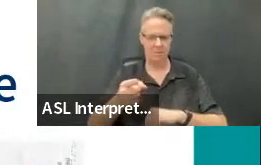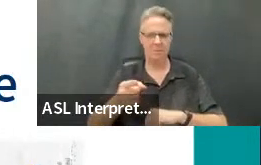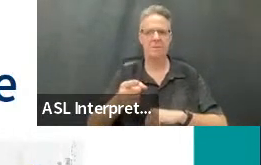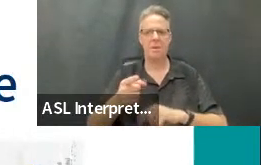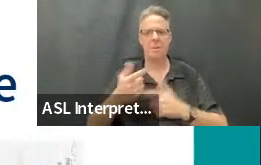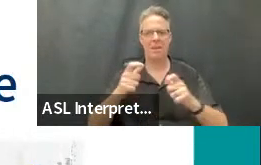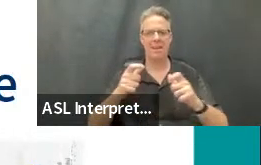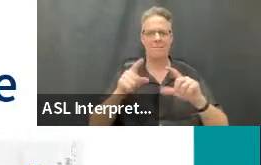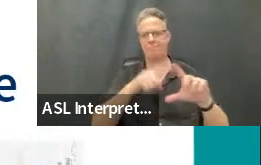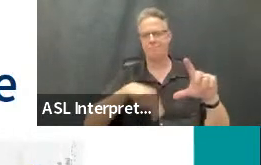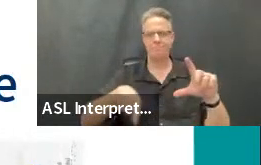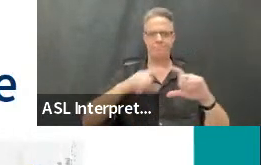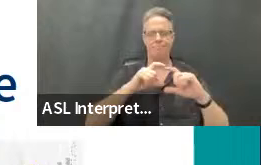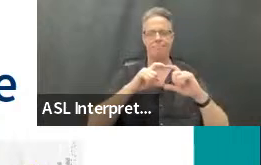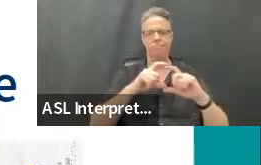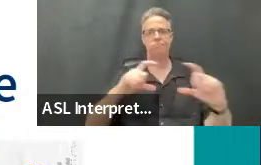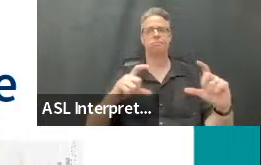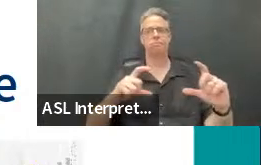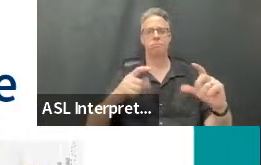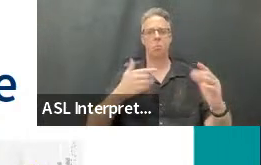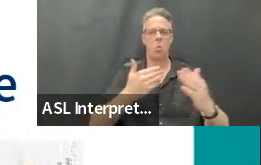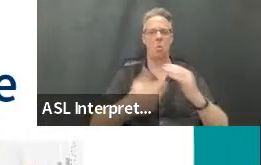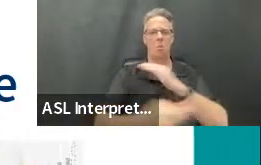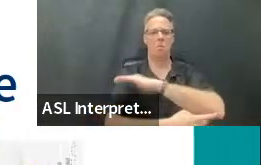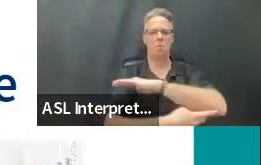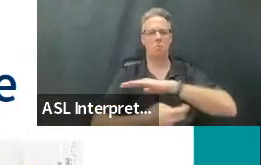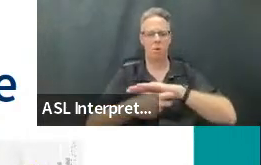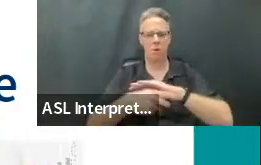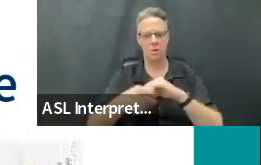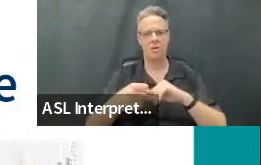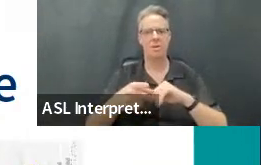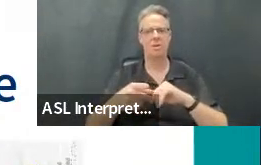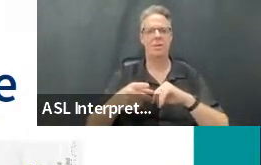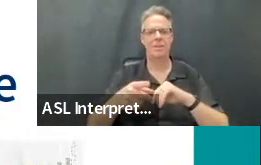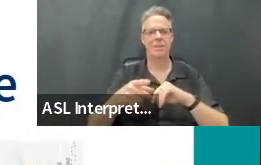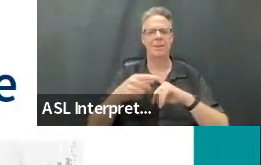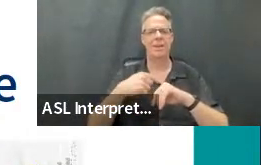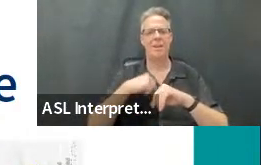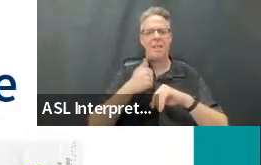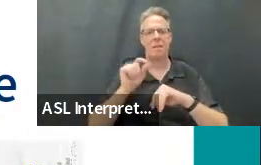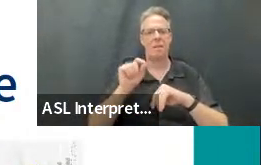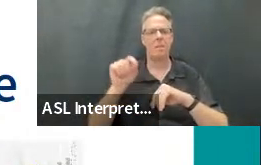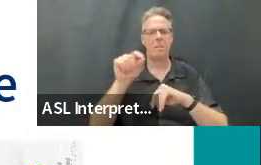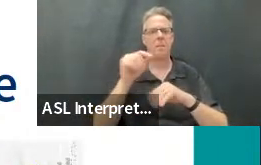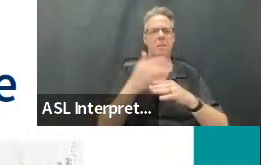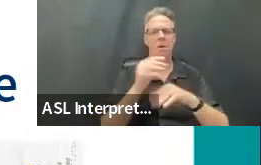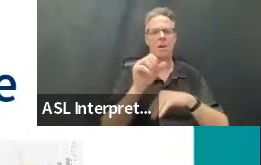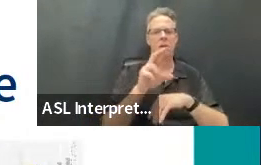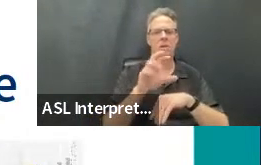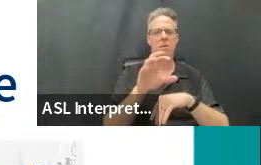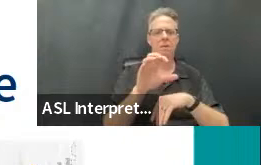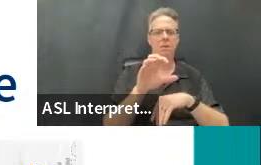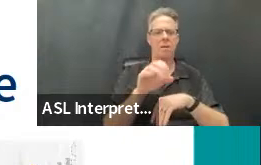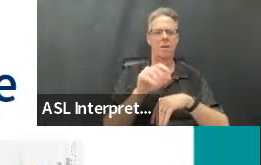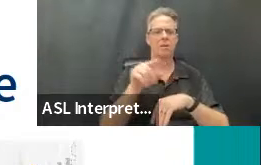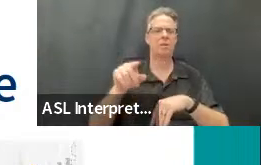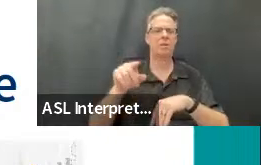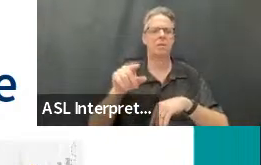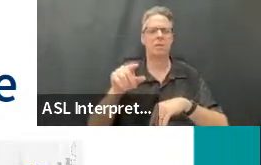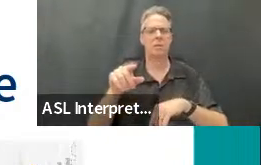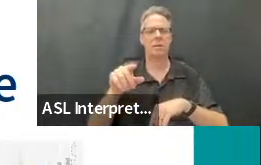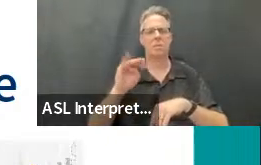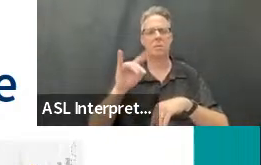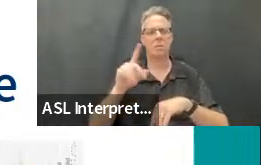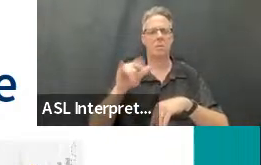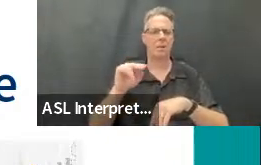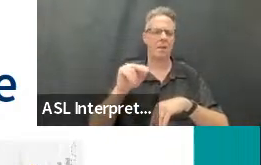of circles. As you get closer to the bridge, you also have them in other locations between SR 500 and kind of mill plane